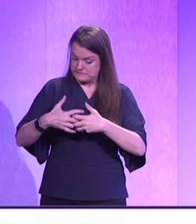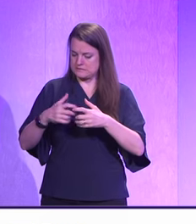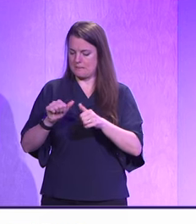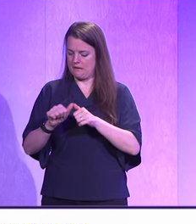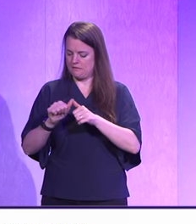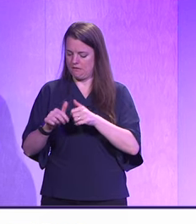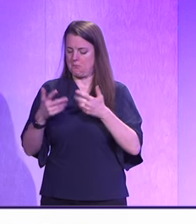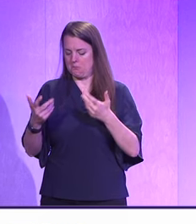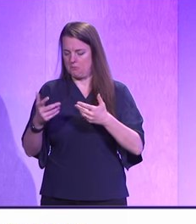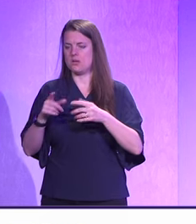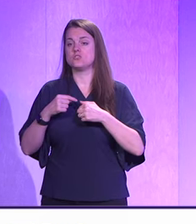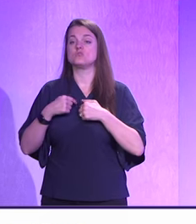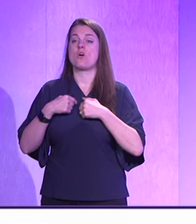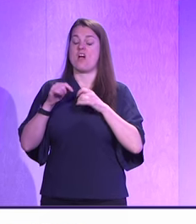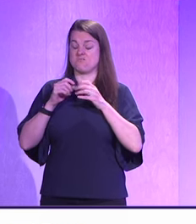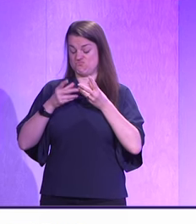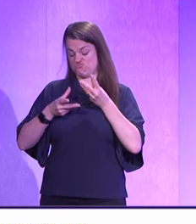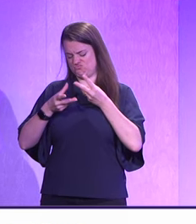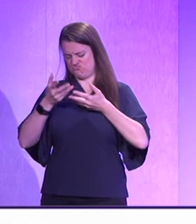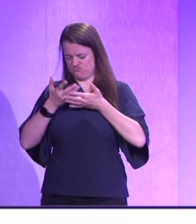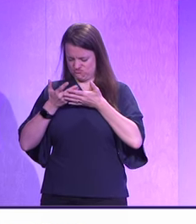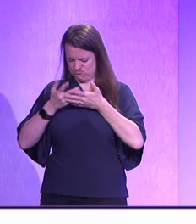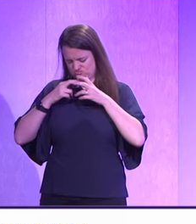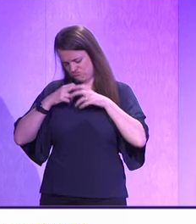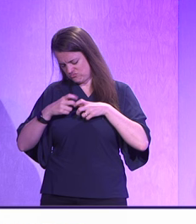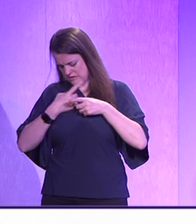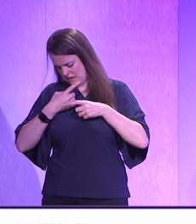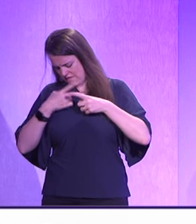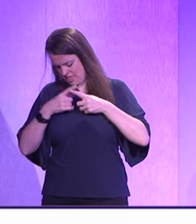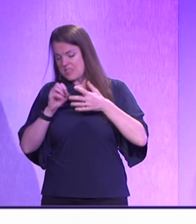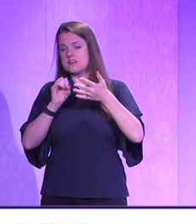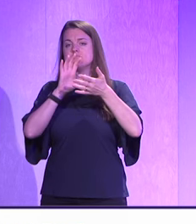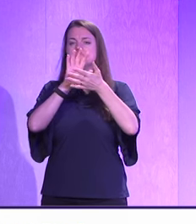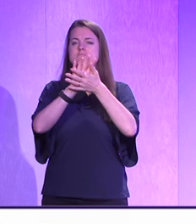together. And I wrote a blog post, which is still up there